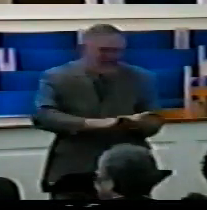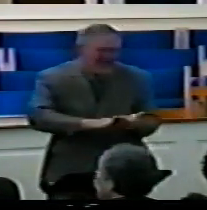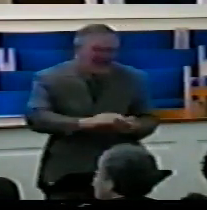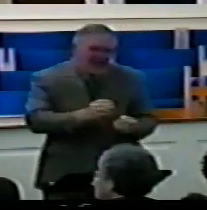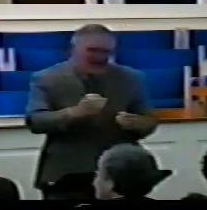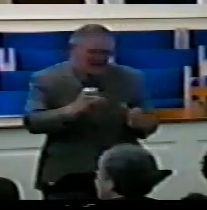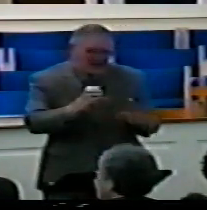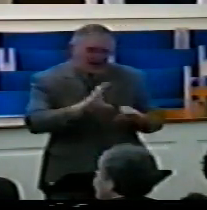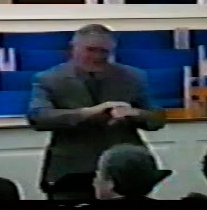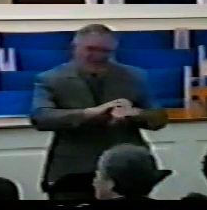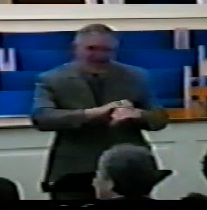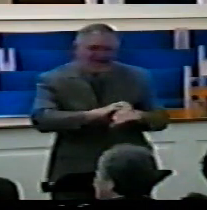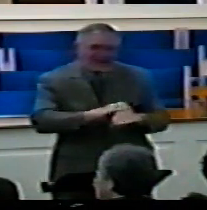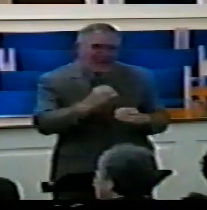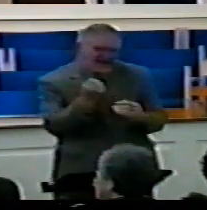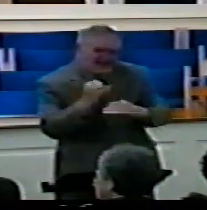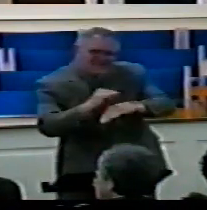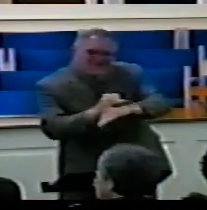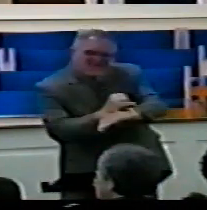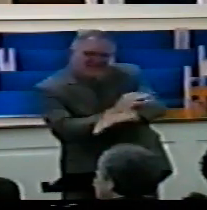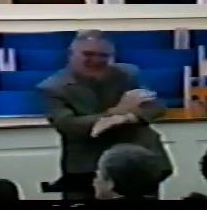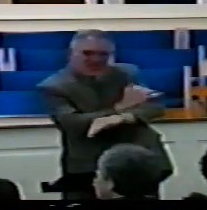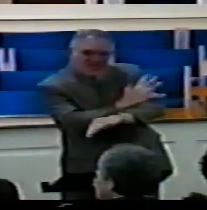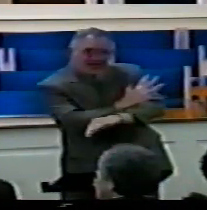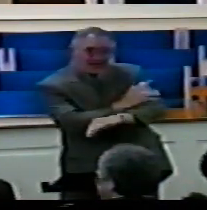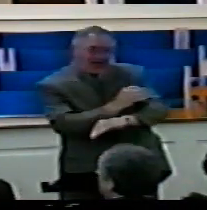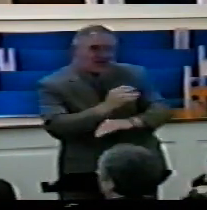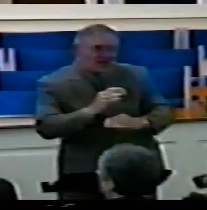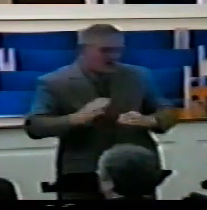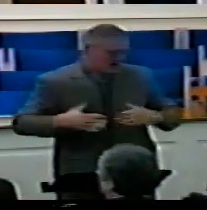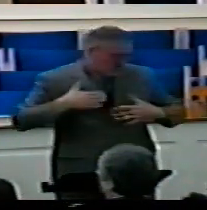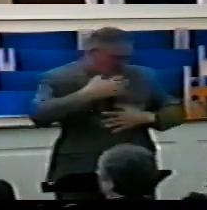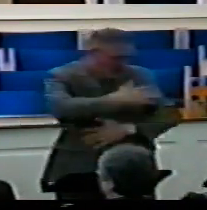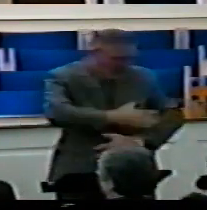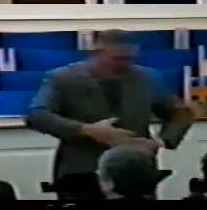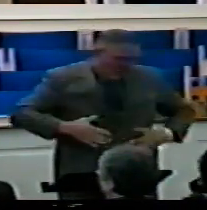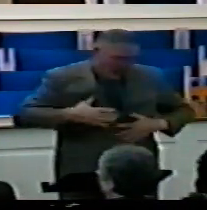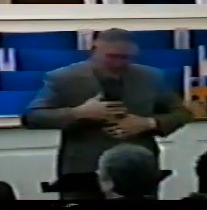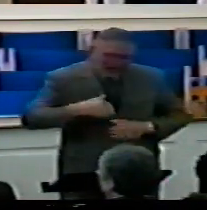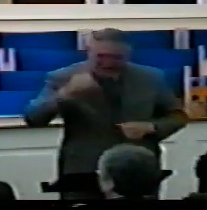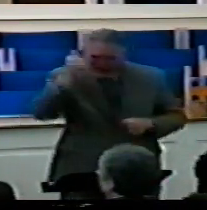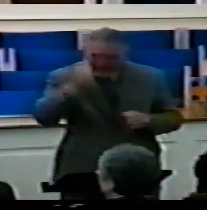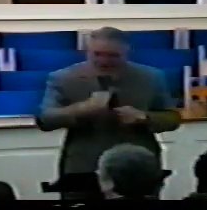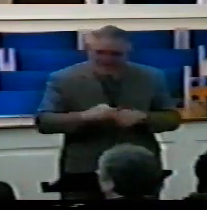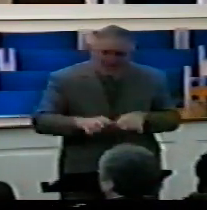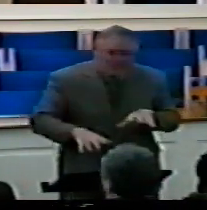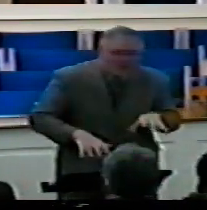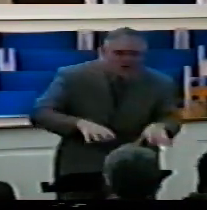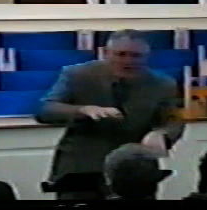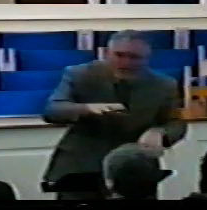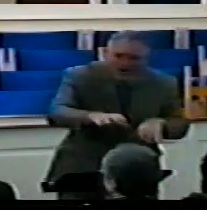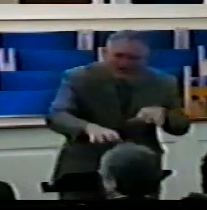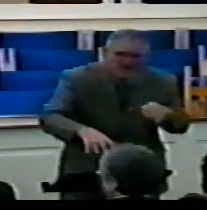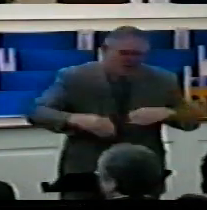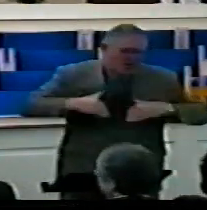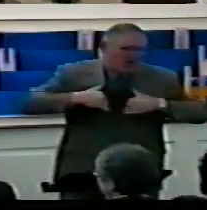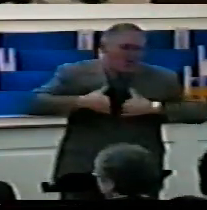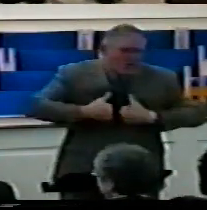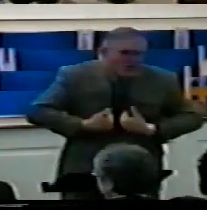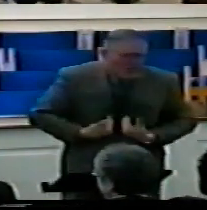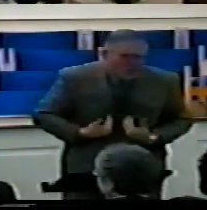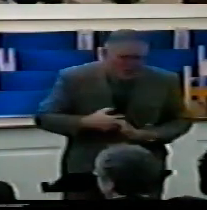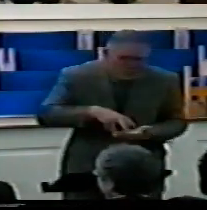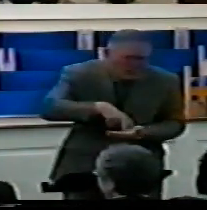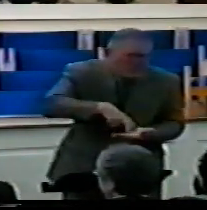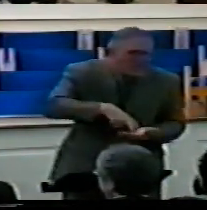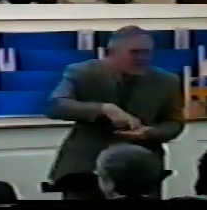staph infection that had taken her entire body. And I remember crawling, literally crawling. I couldn't walk. I was so weak. I crawled to the